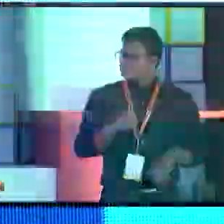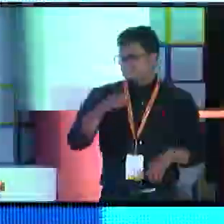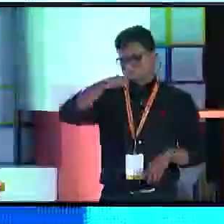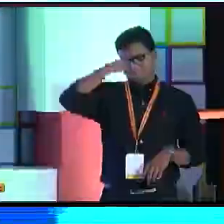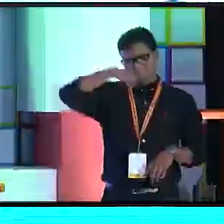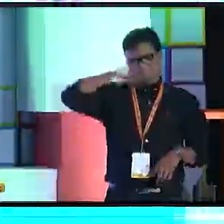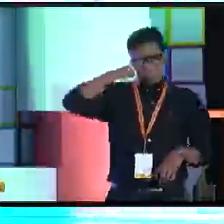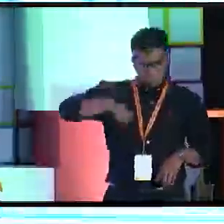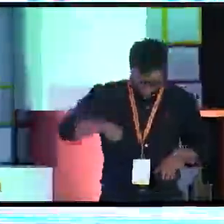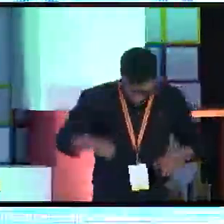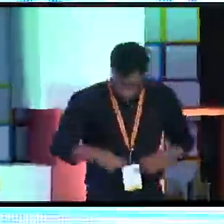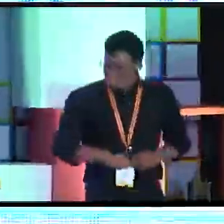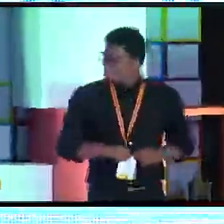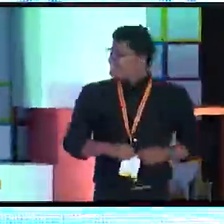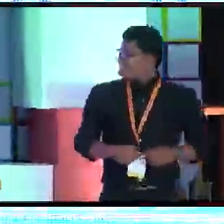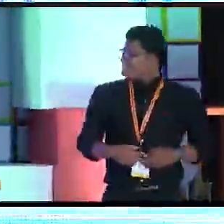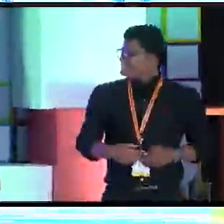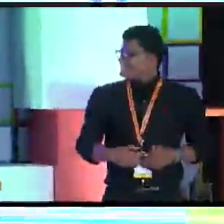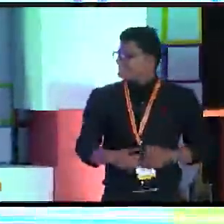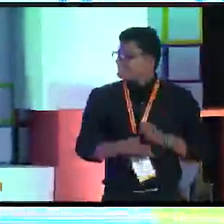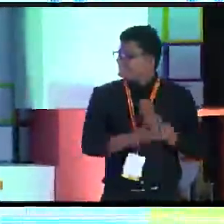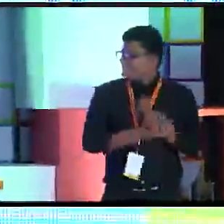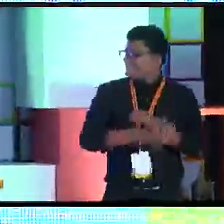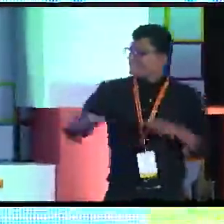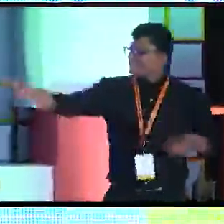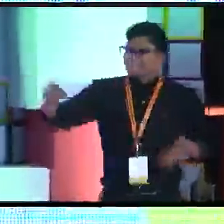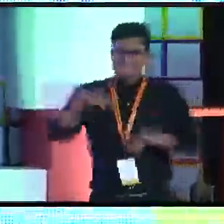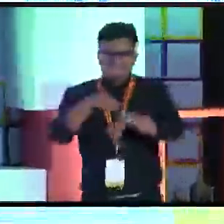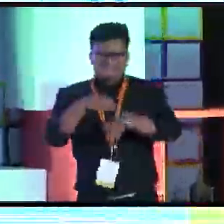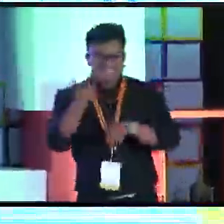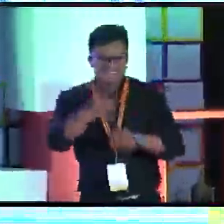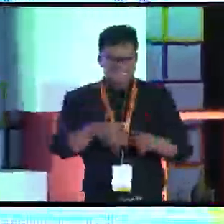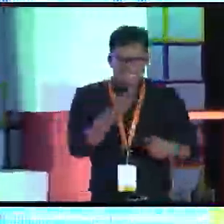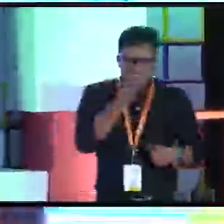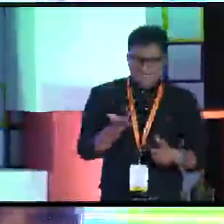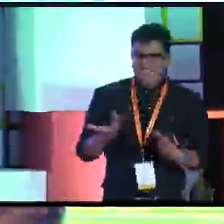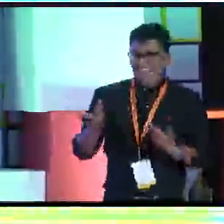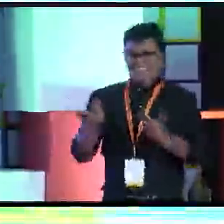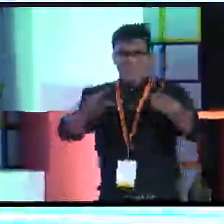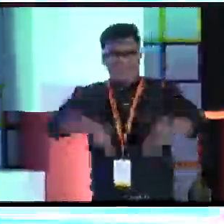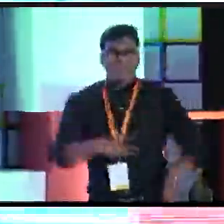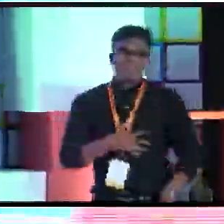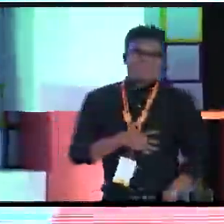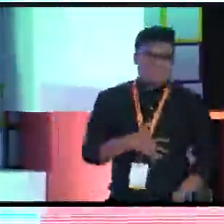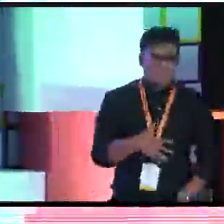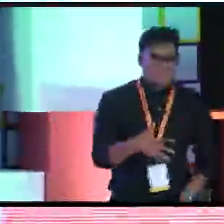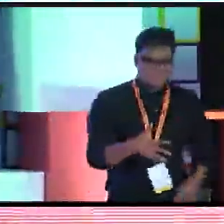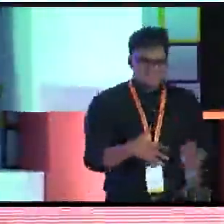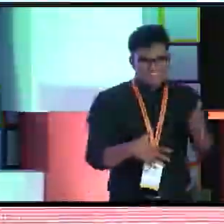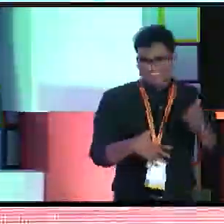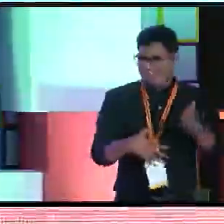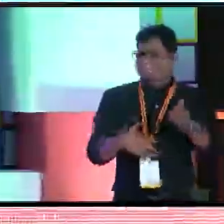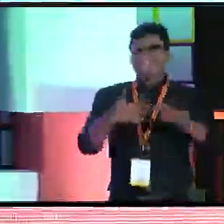Good. I didn't get time to have lunch, but I'll have now that the response is so good. Okay, now the